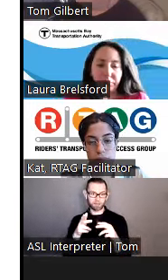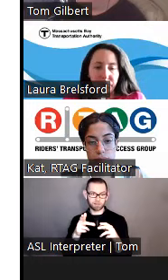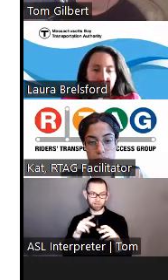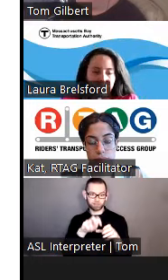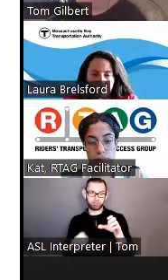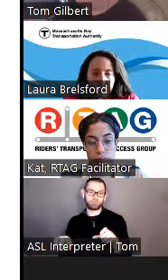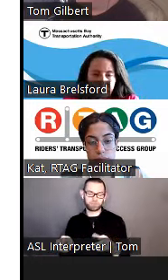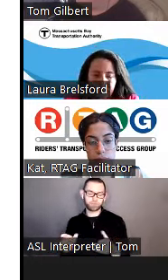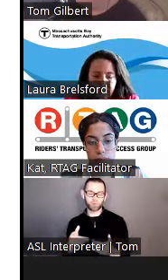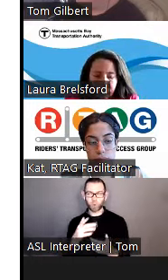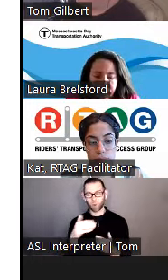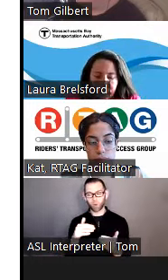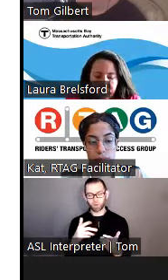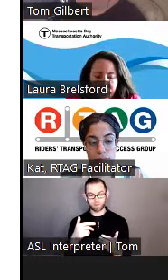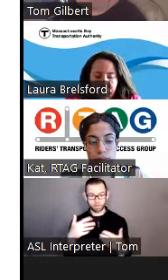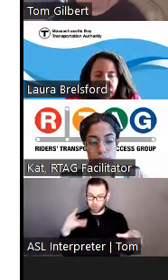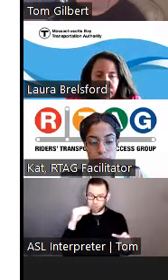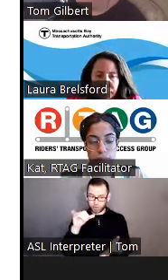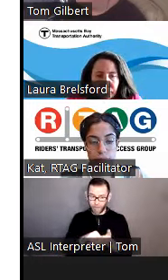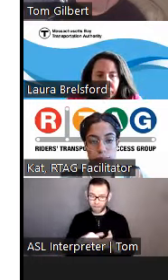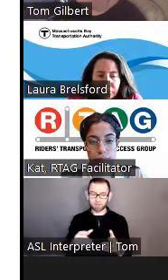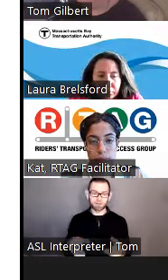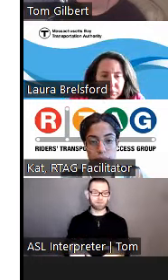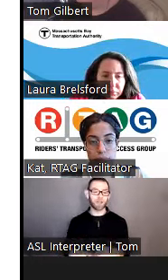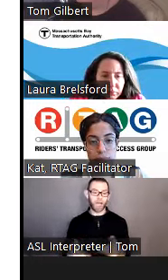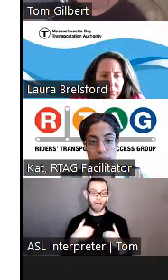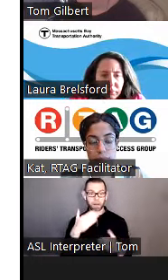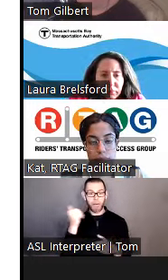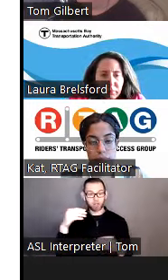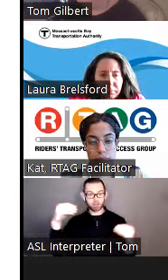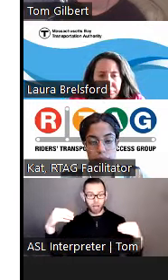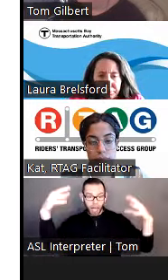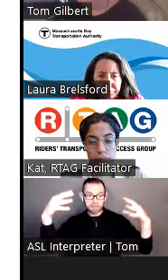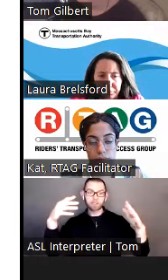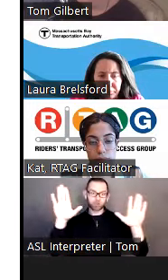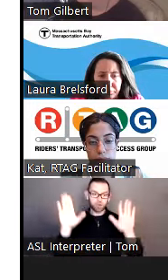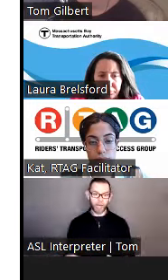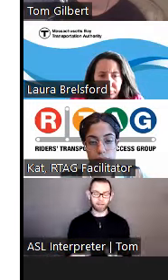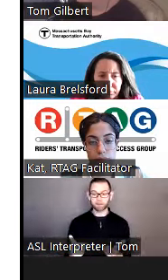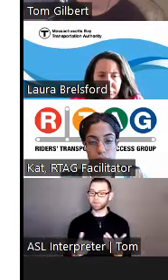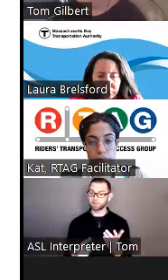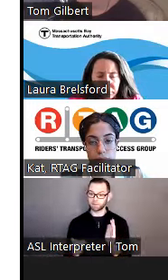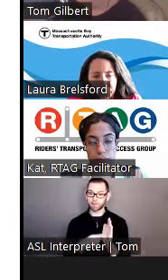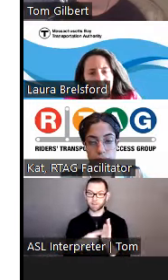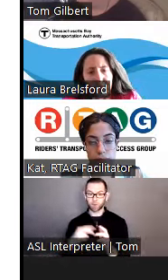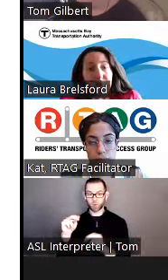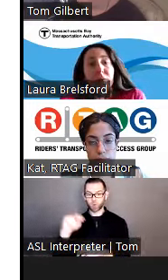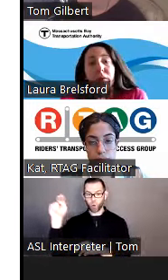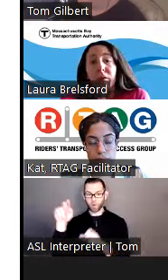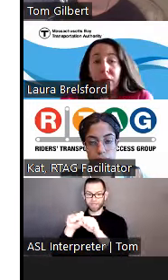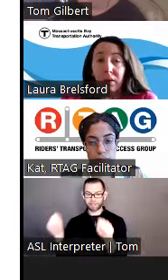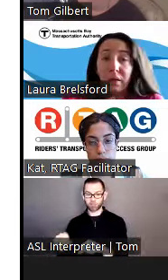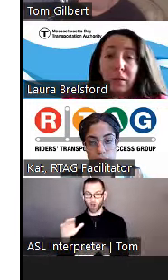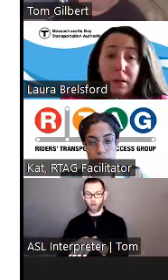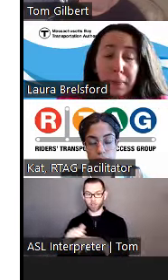in those stations is great. There have been a few times where I've almost gone off the platform at North Station on the commuter rail, and